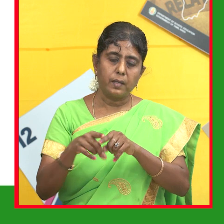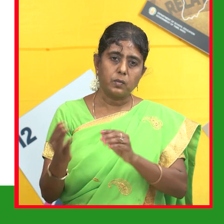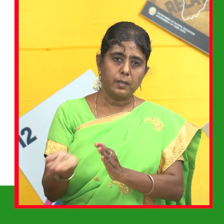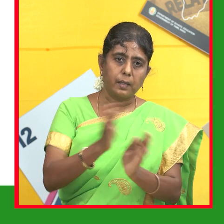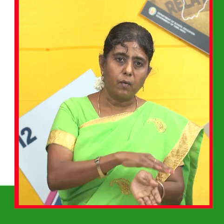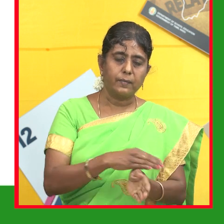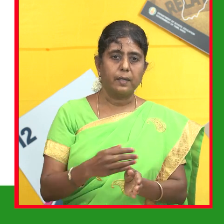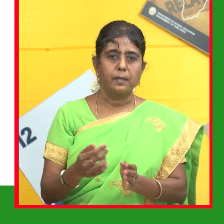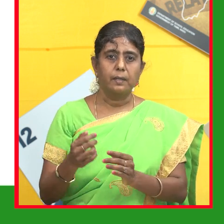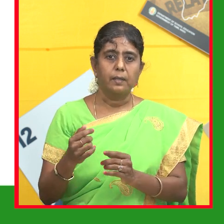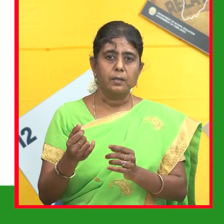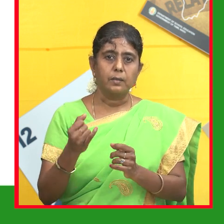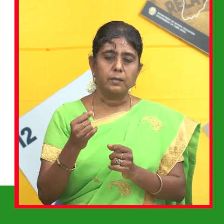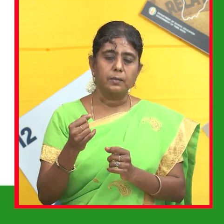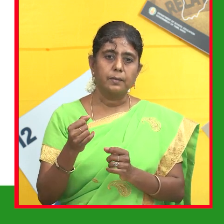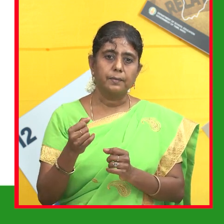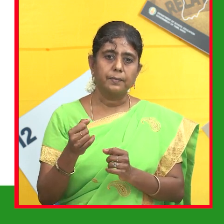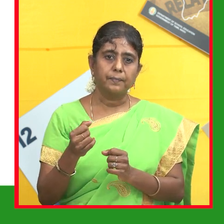6 can be taken away.